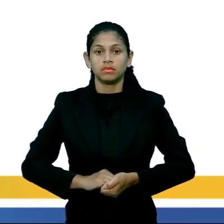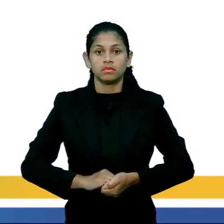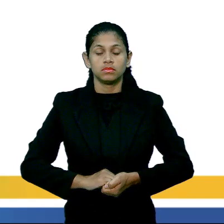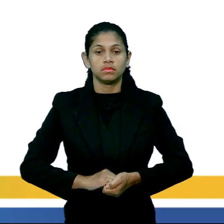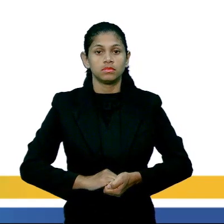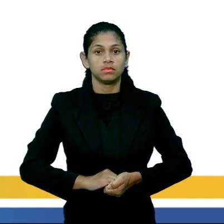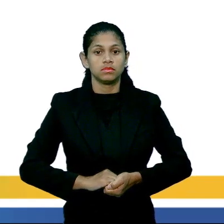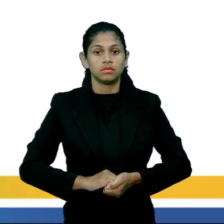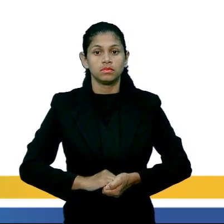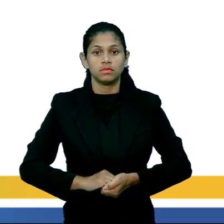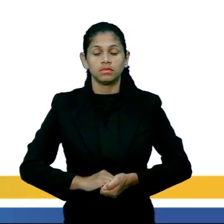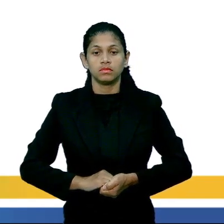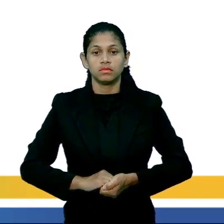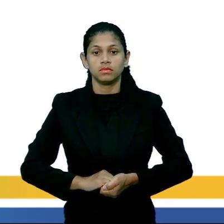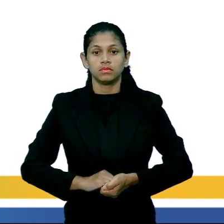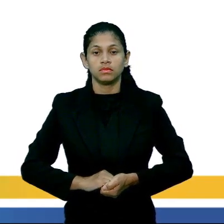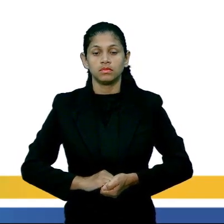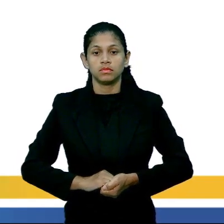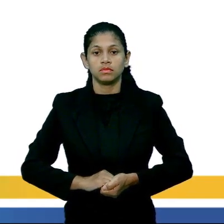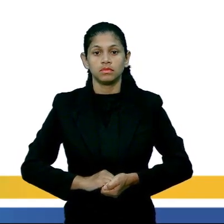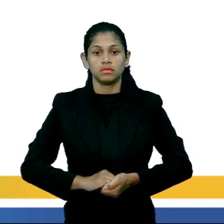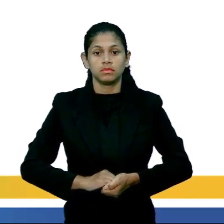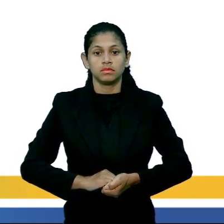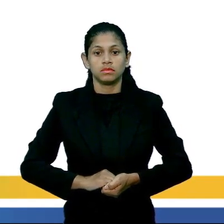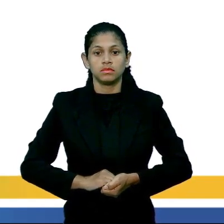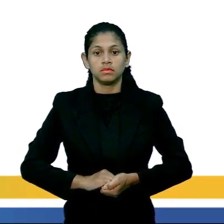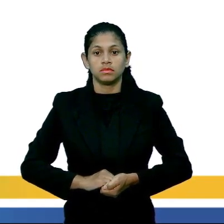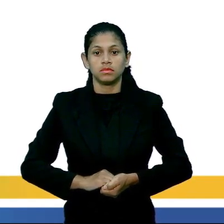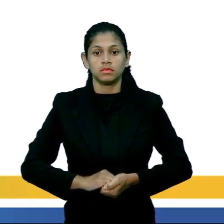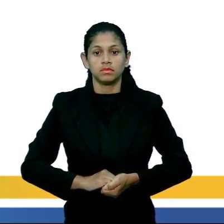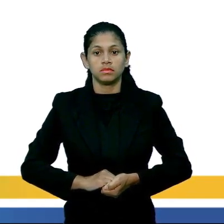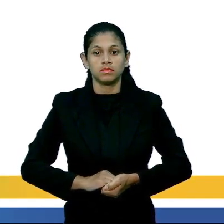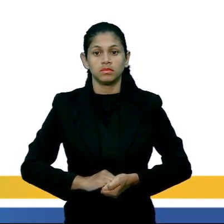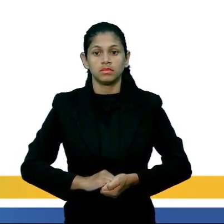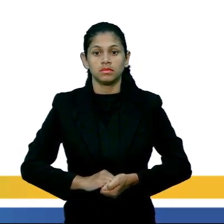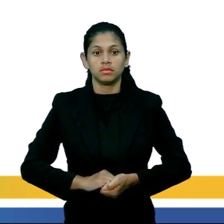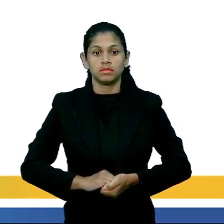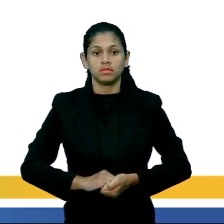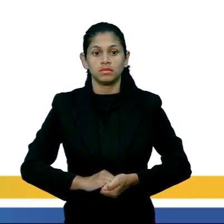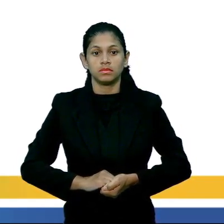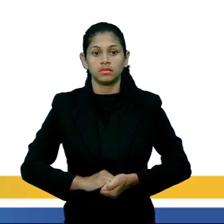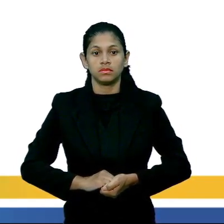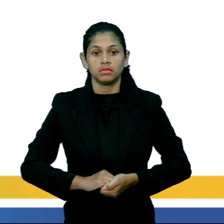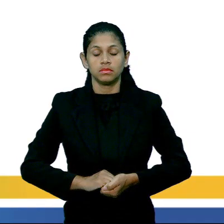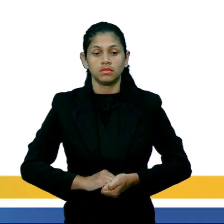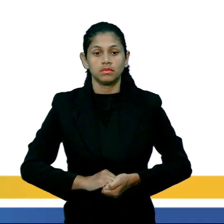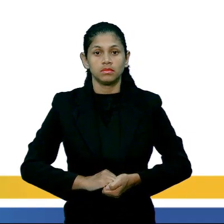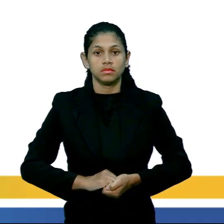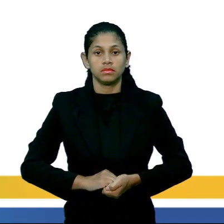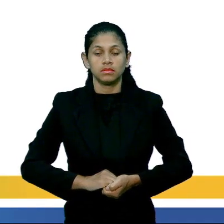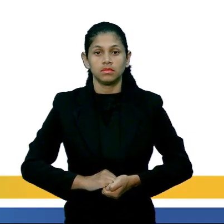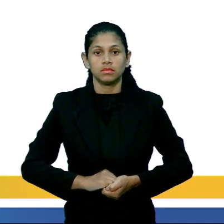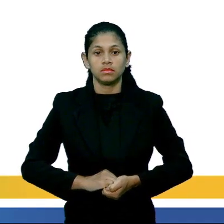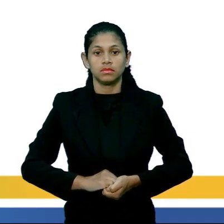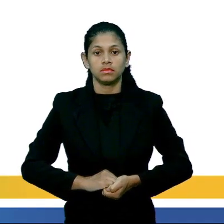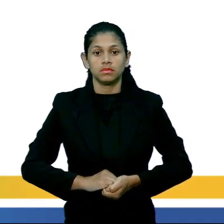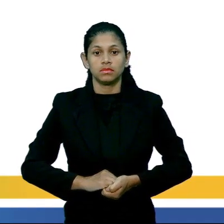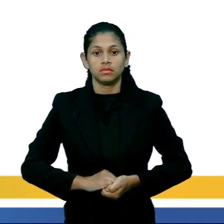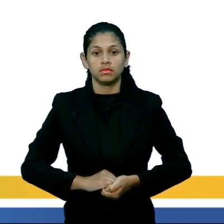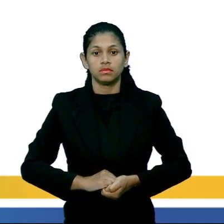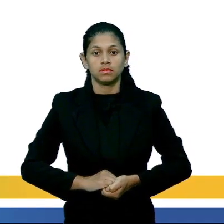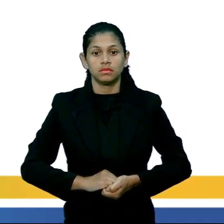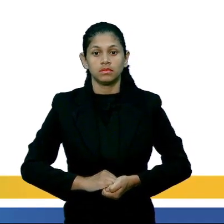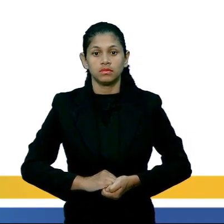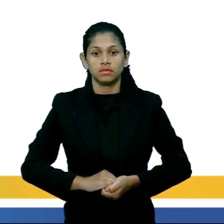language materials that rely on new technologies, similar to what exists in other languages,